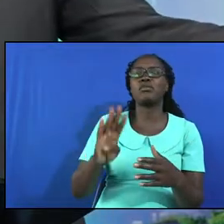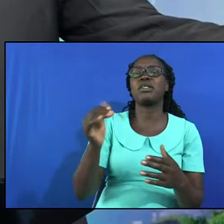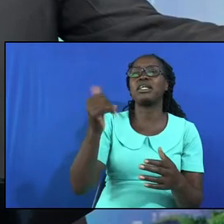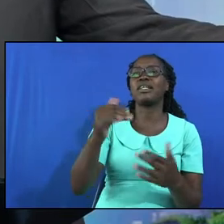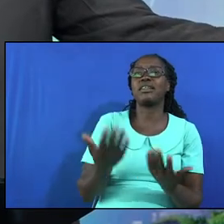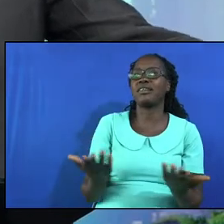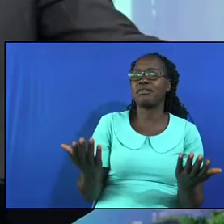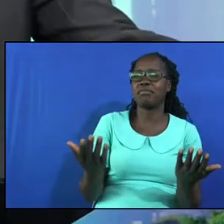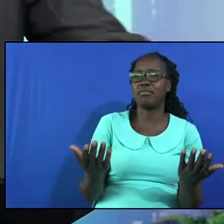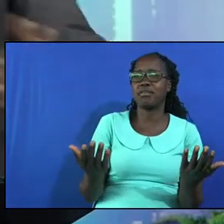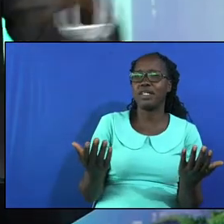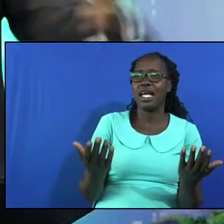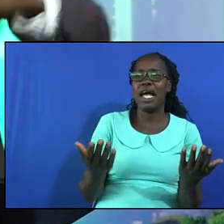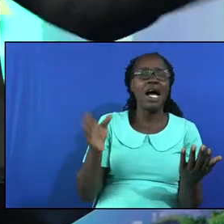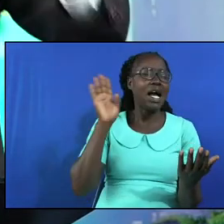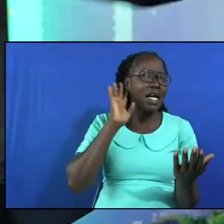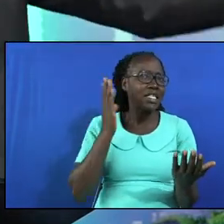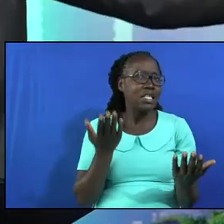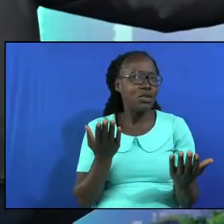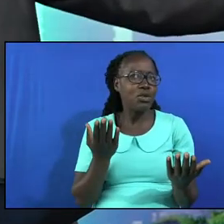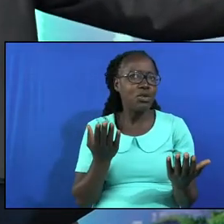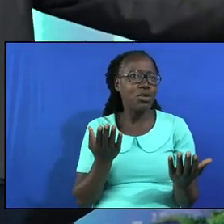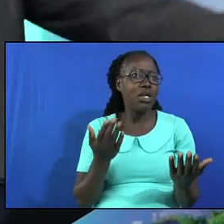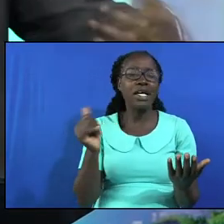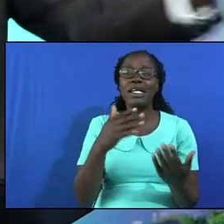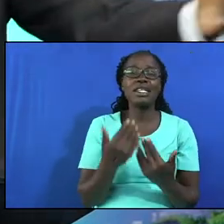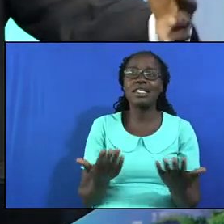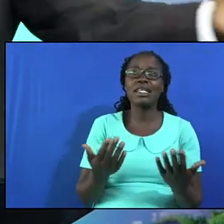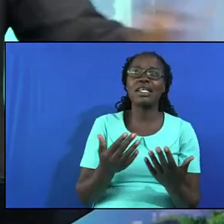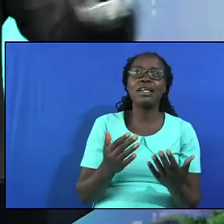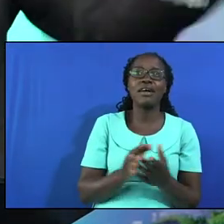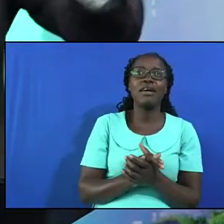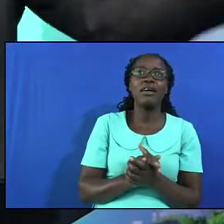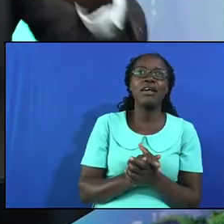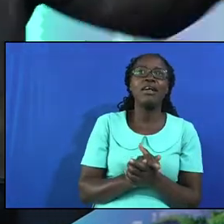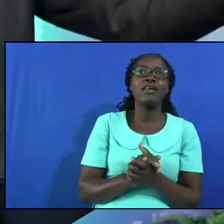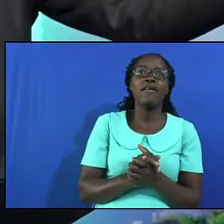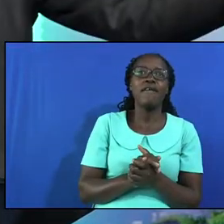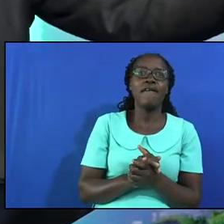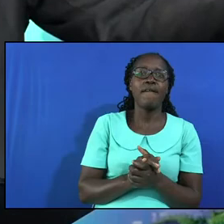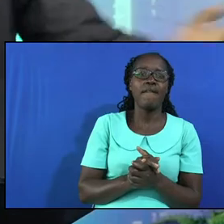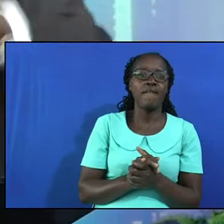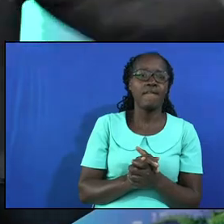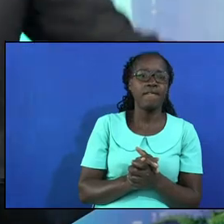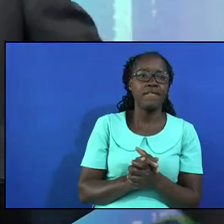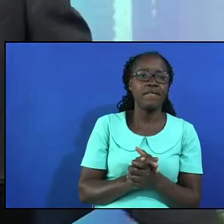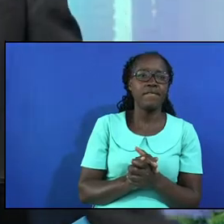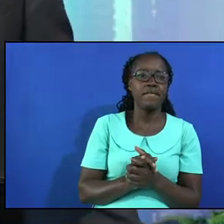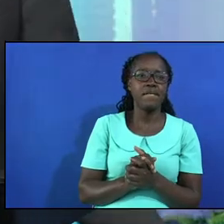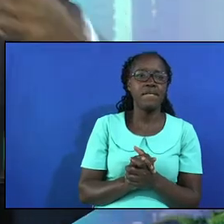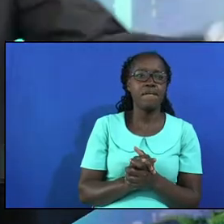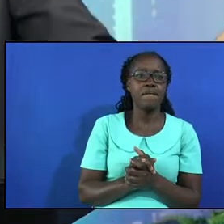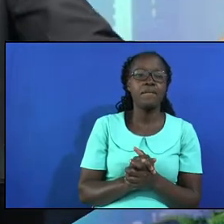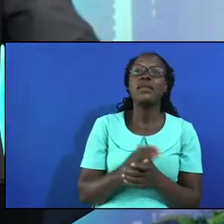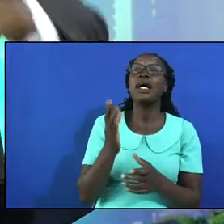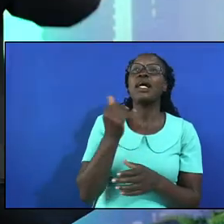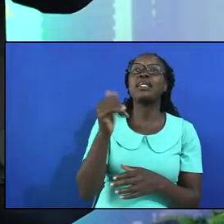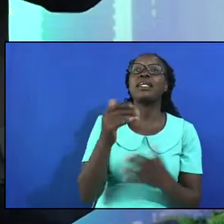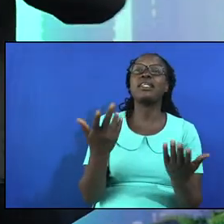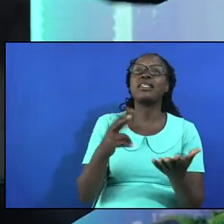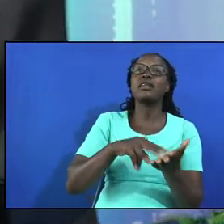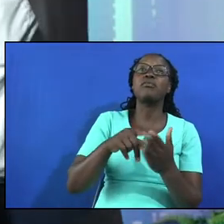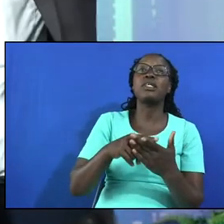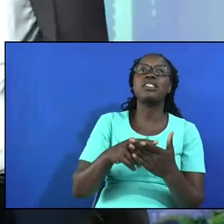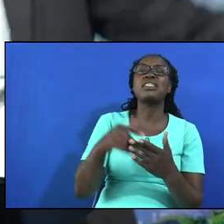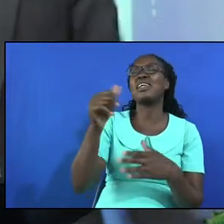what? I can't hear you. You can't be what? I can't hear you. You can't be what? Anything. And anything